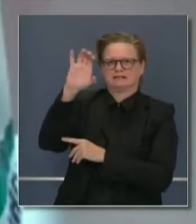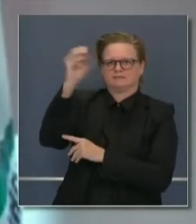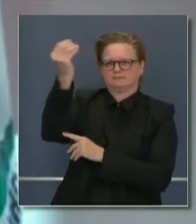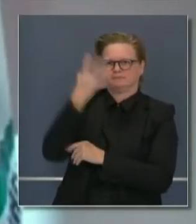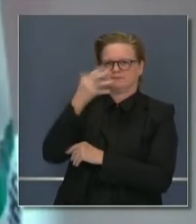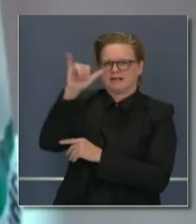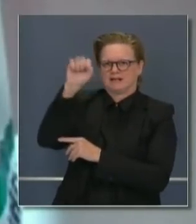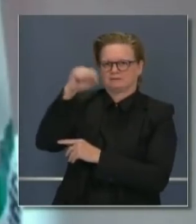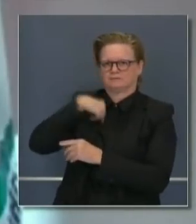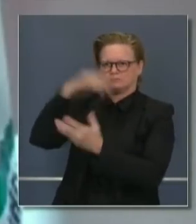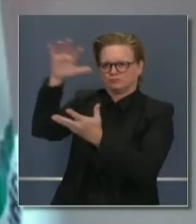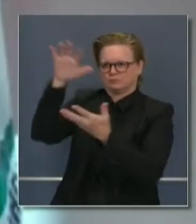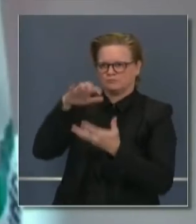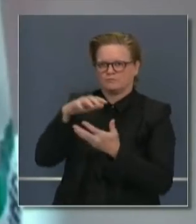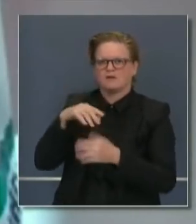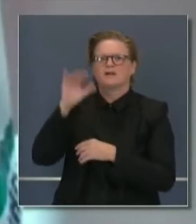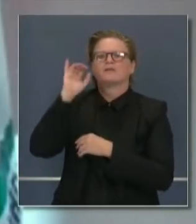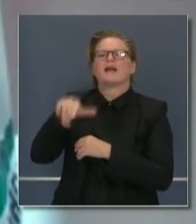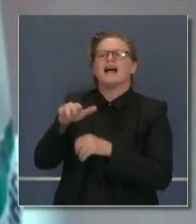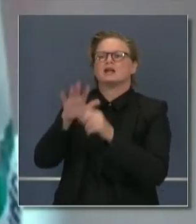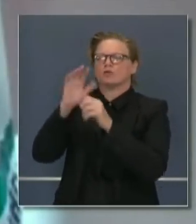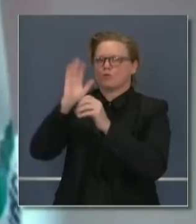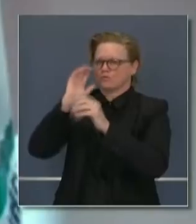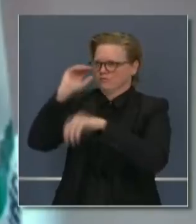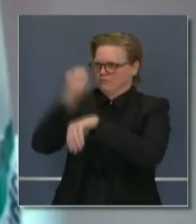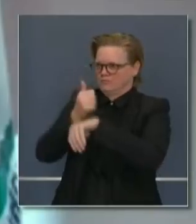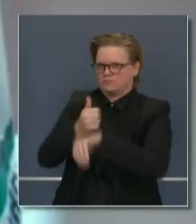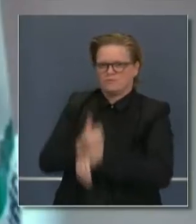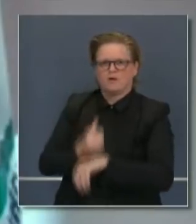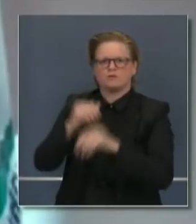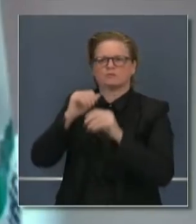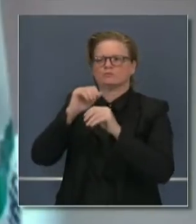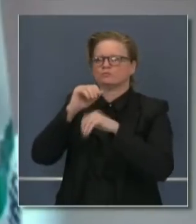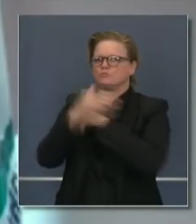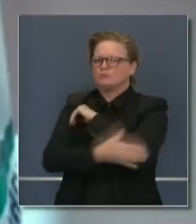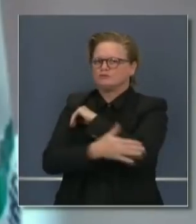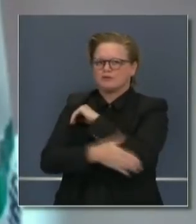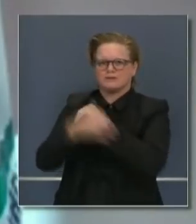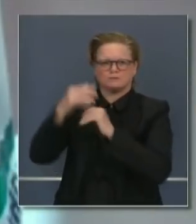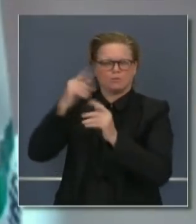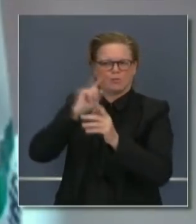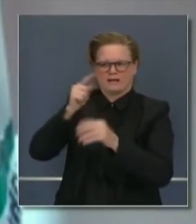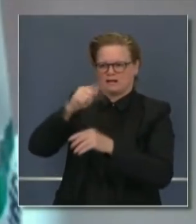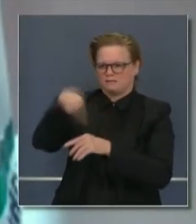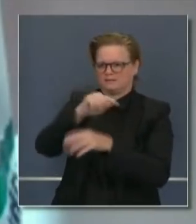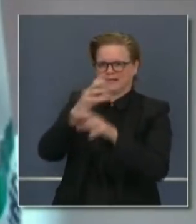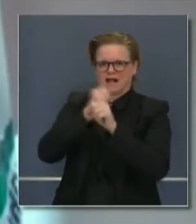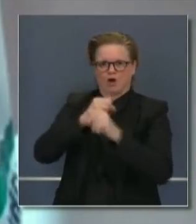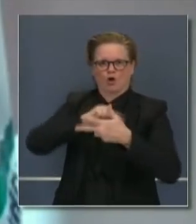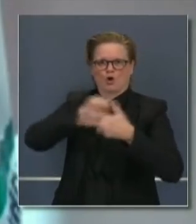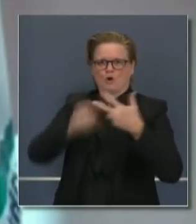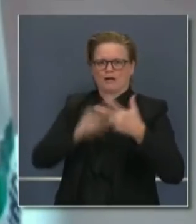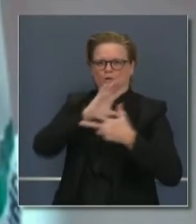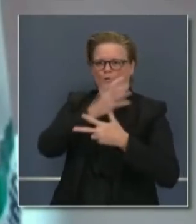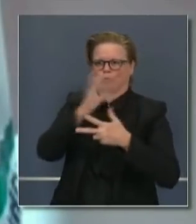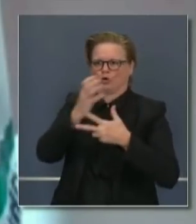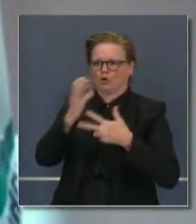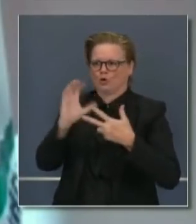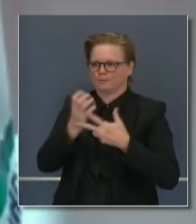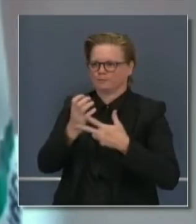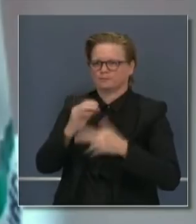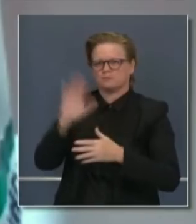partners, anticipating ordering that almost immediately and getting those doses sometime in the middle of the